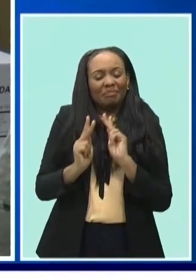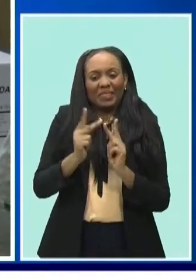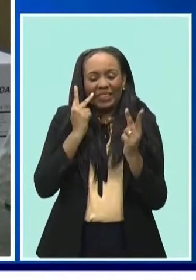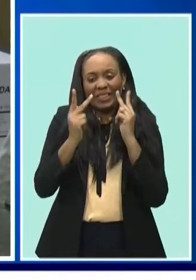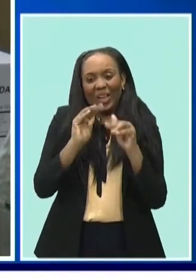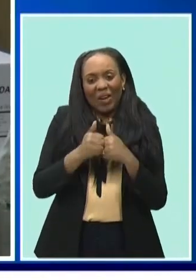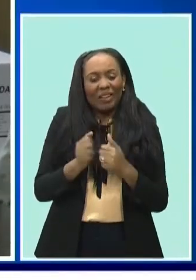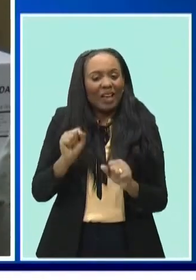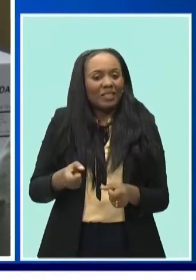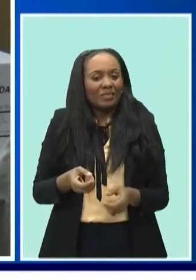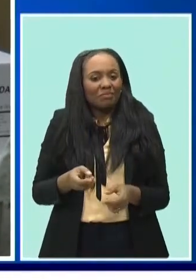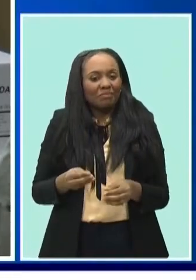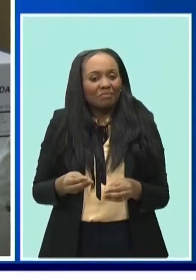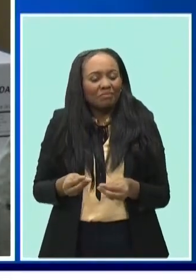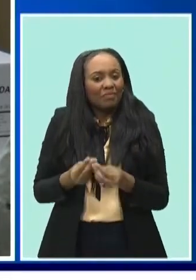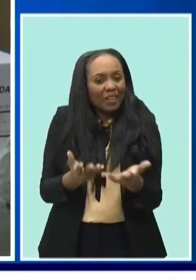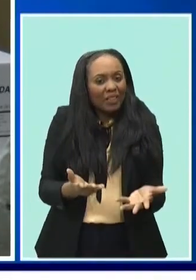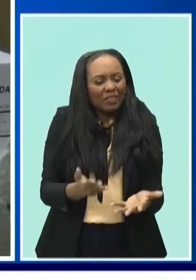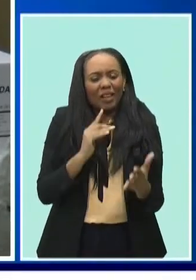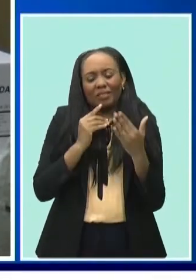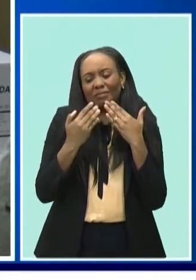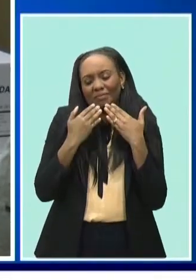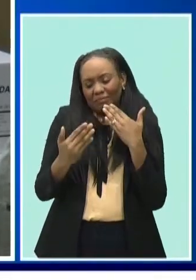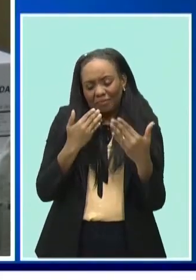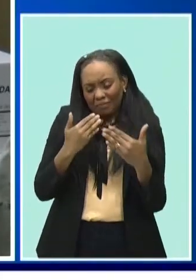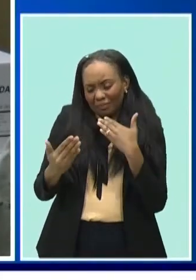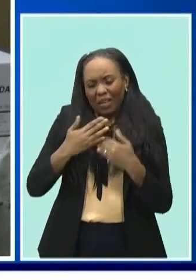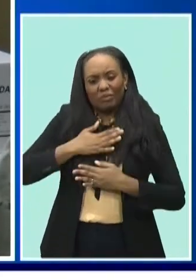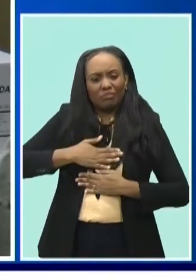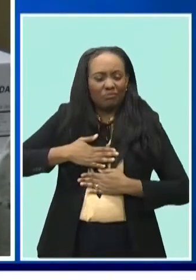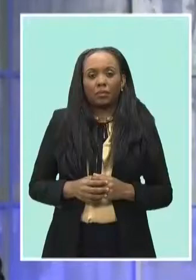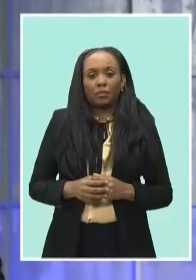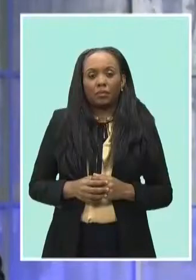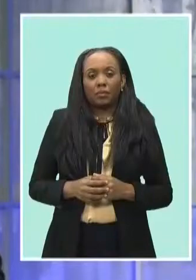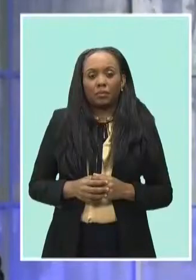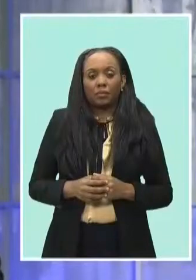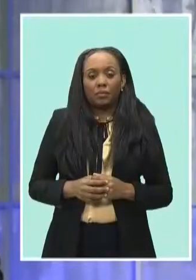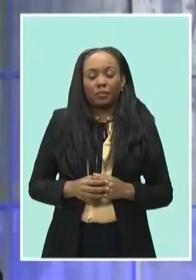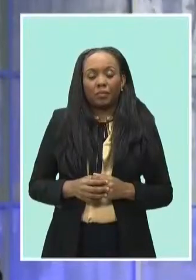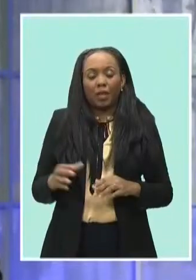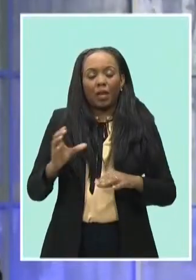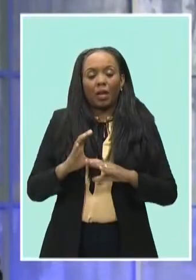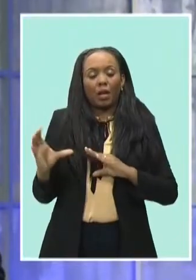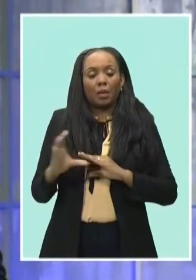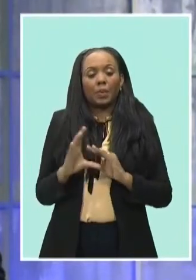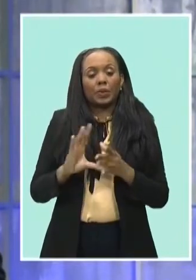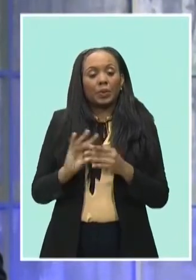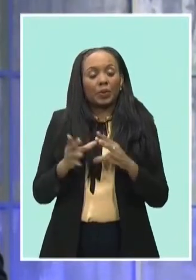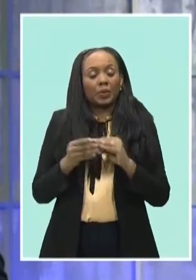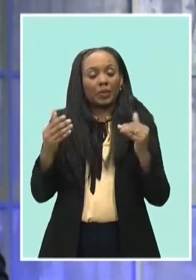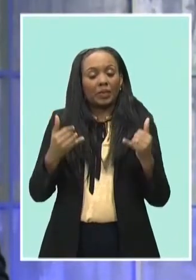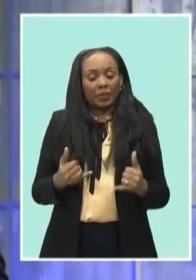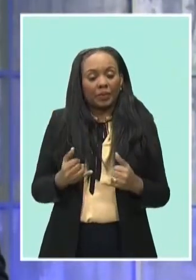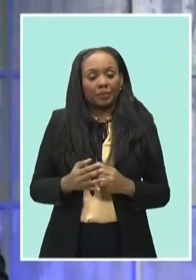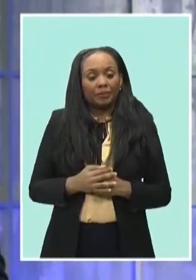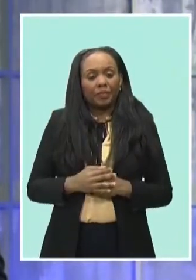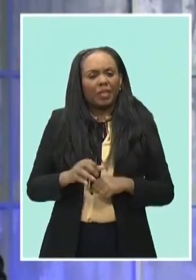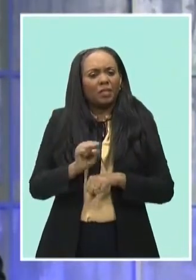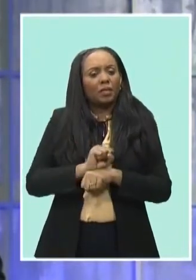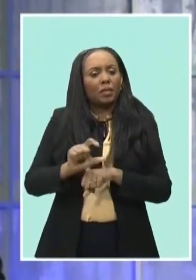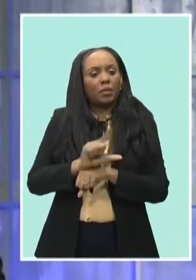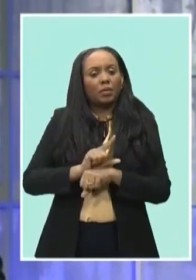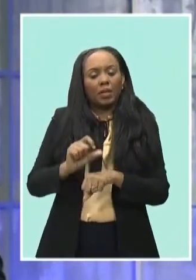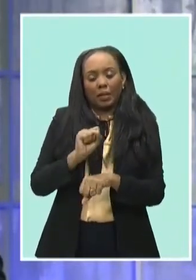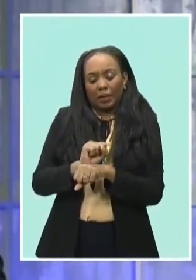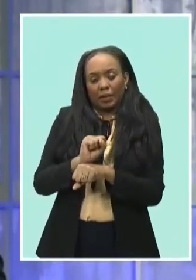can give back. I do thank them, and we do appreciate it a whole lot. Checking in with our regional neighbors now, St. Lucia's Labor